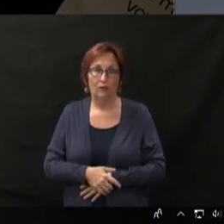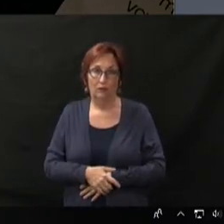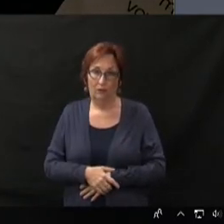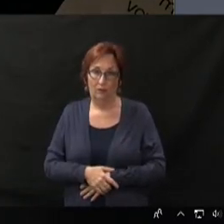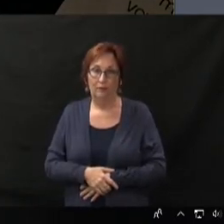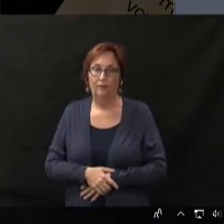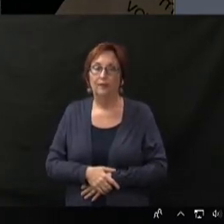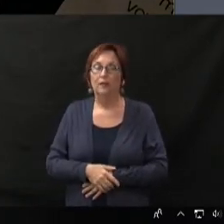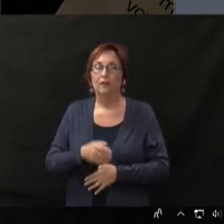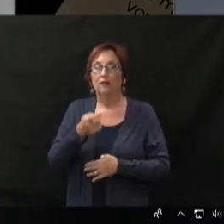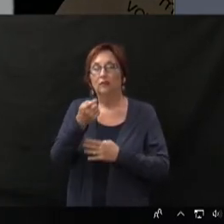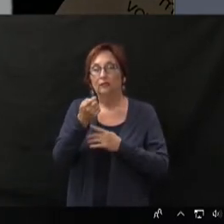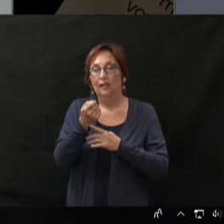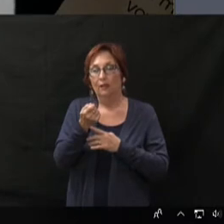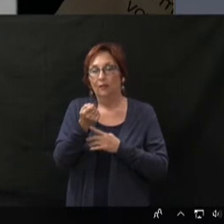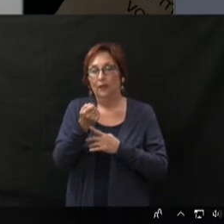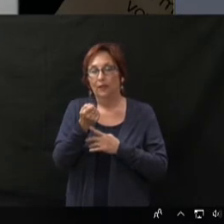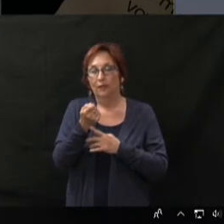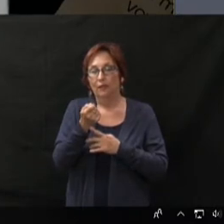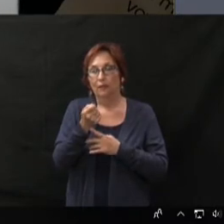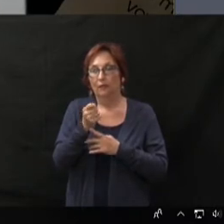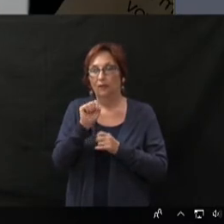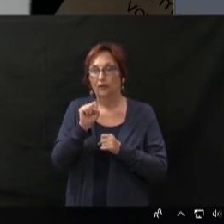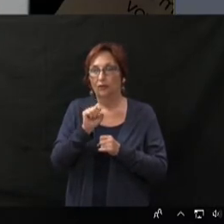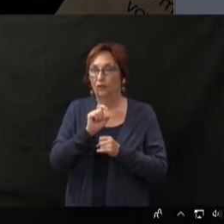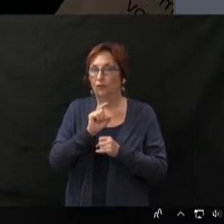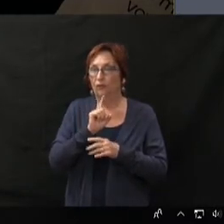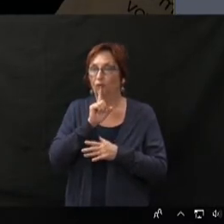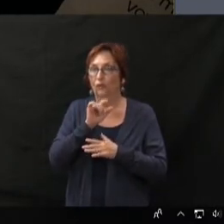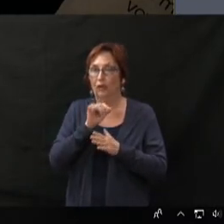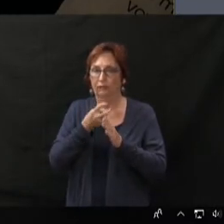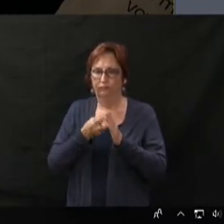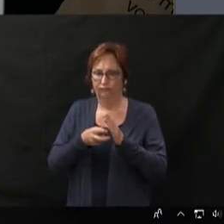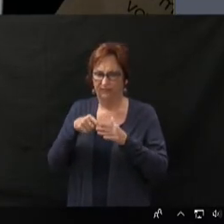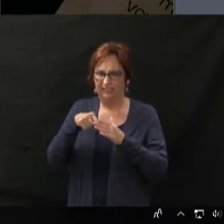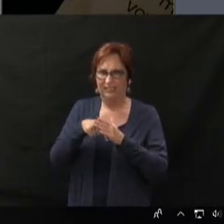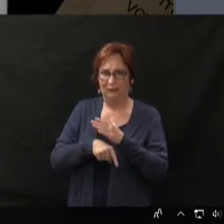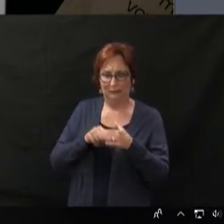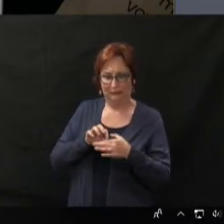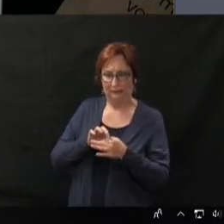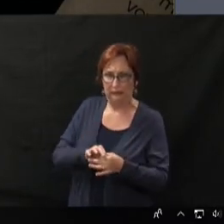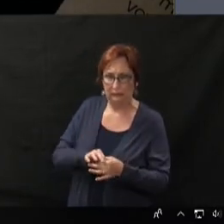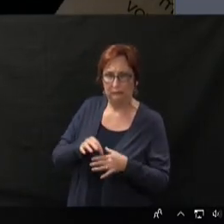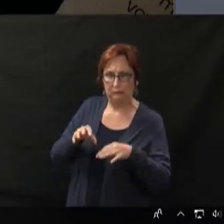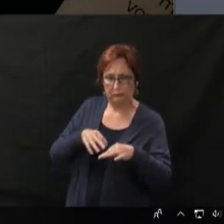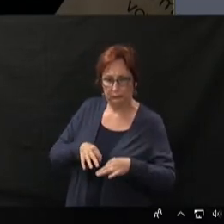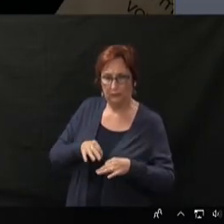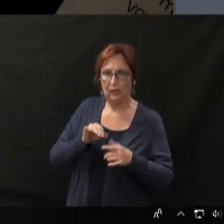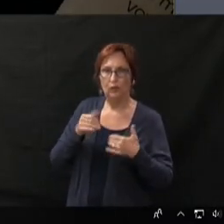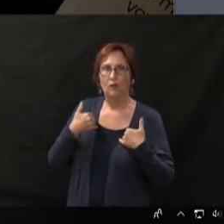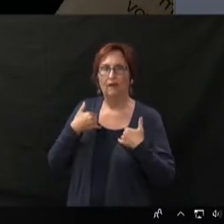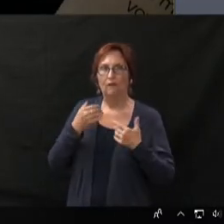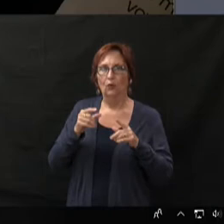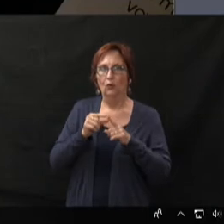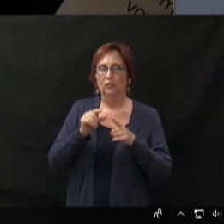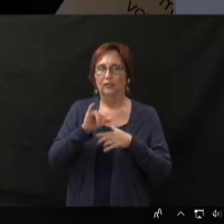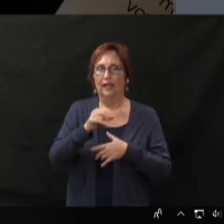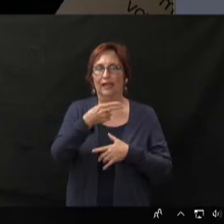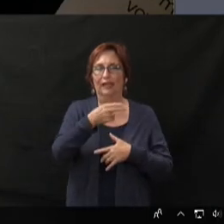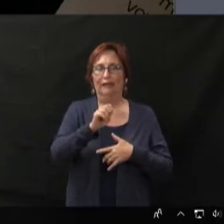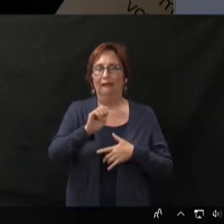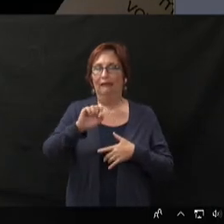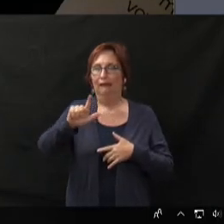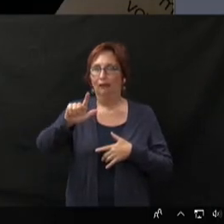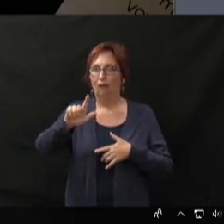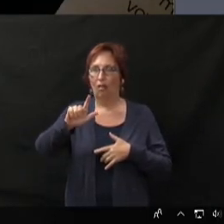And there's a little bit, and we could get into a really deep connection that you have words like heal that you want to change to